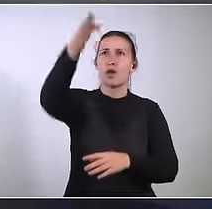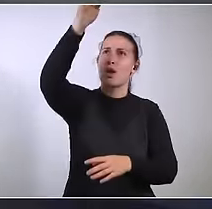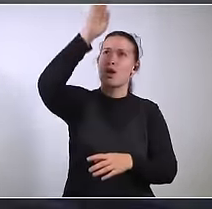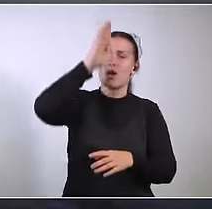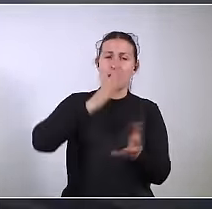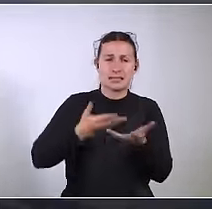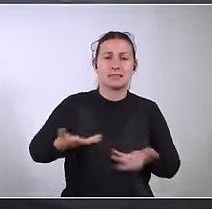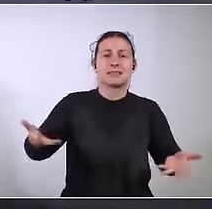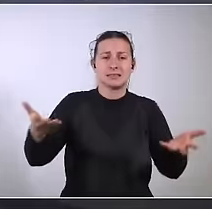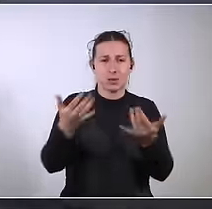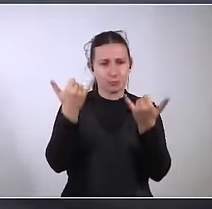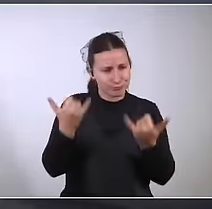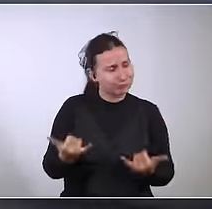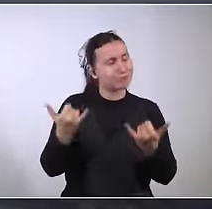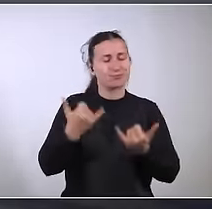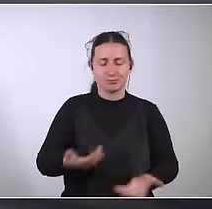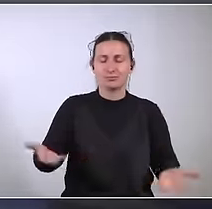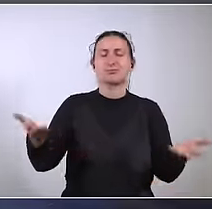this place right now.